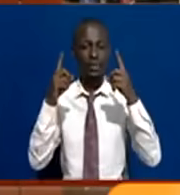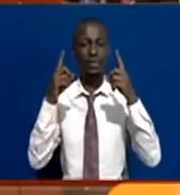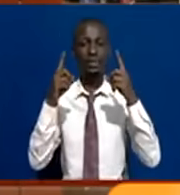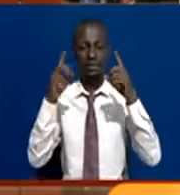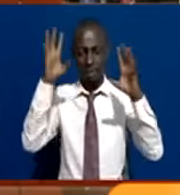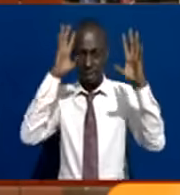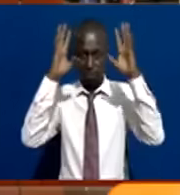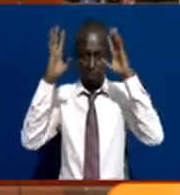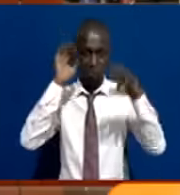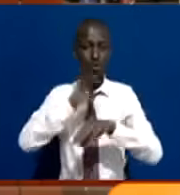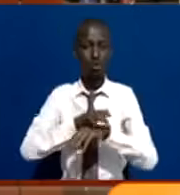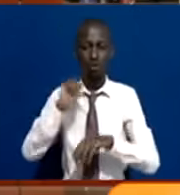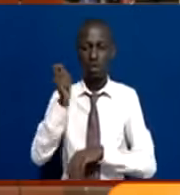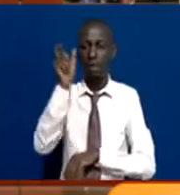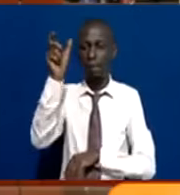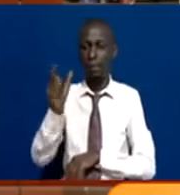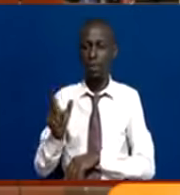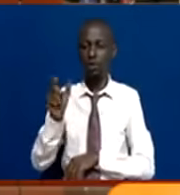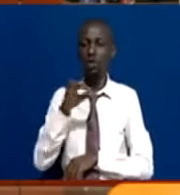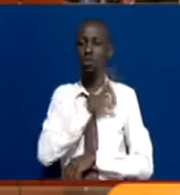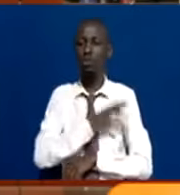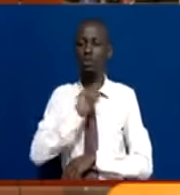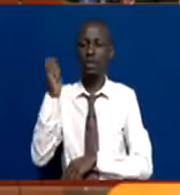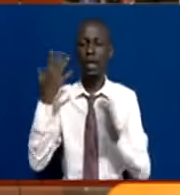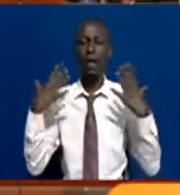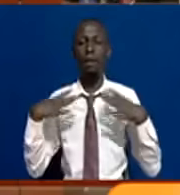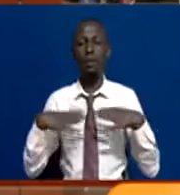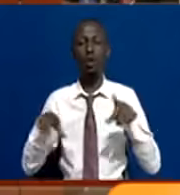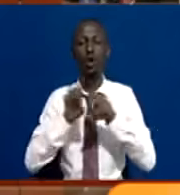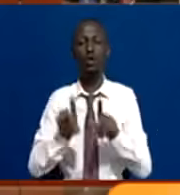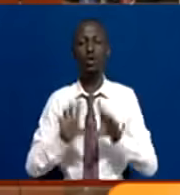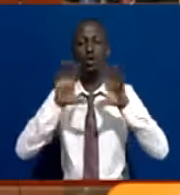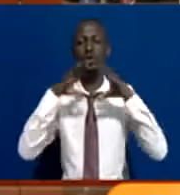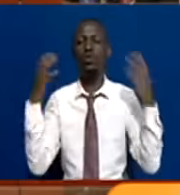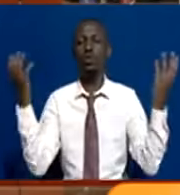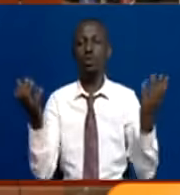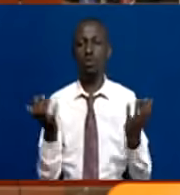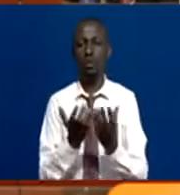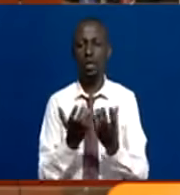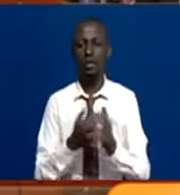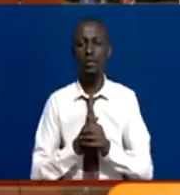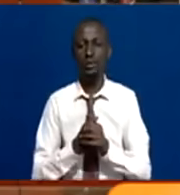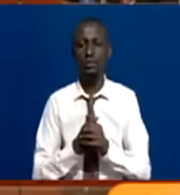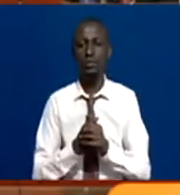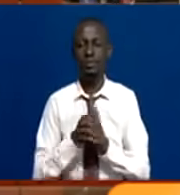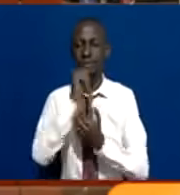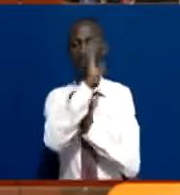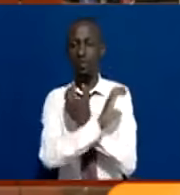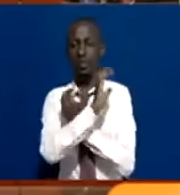invention by a Kenyan, for Kenyans and for the world, and that will also give this